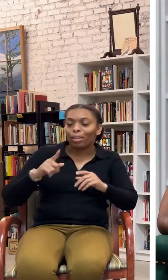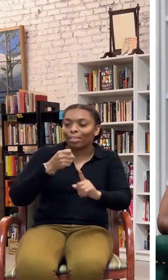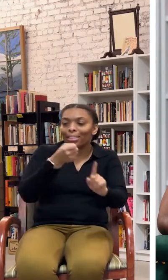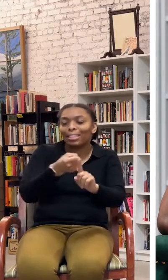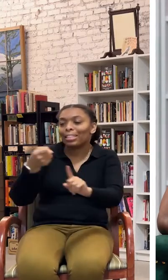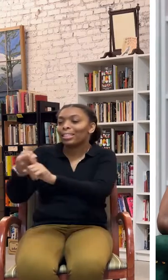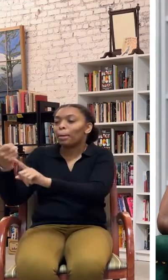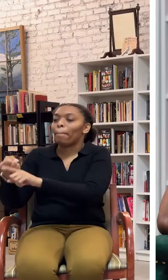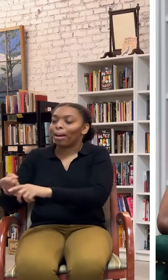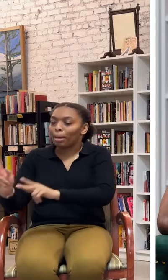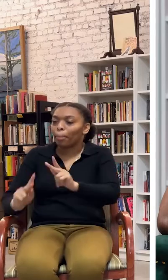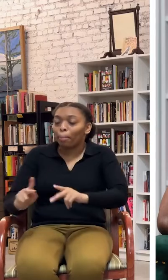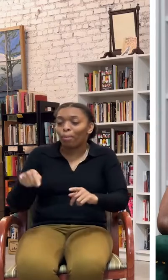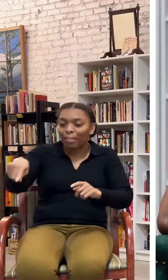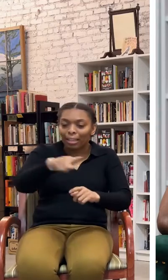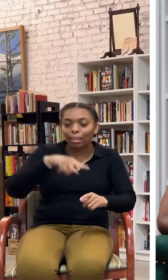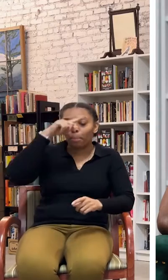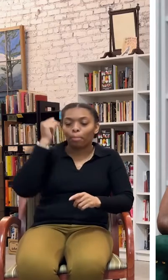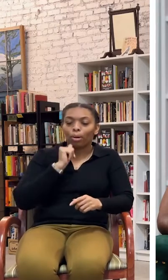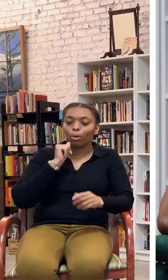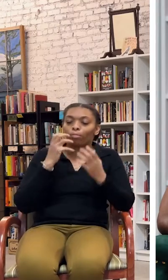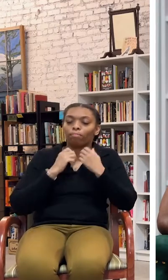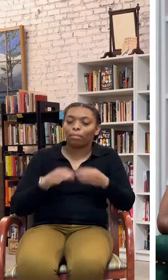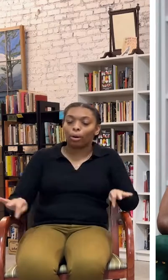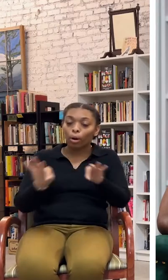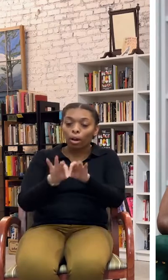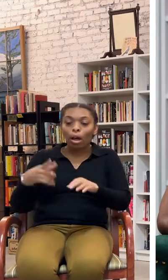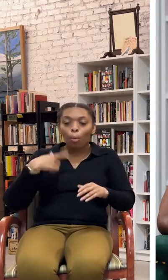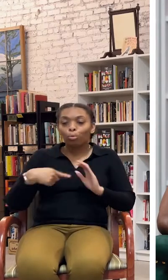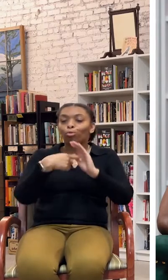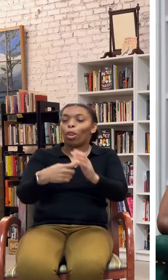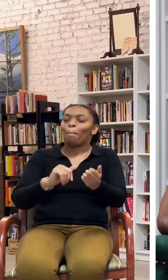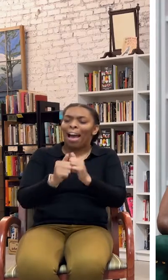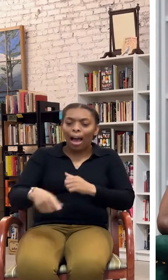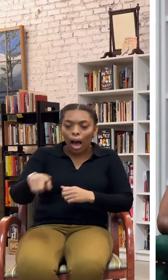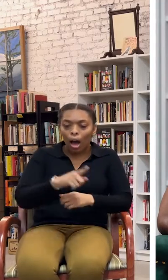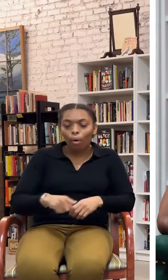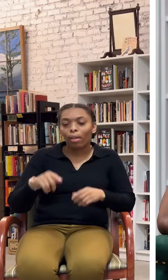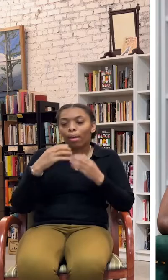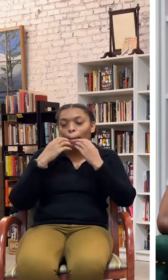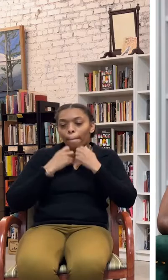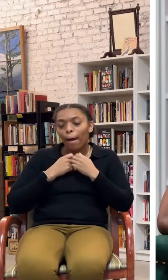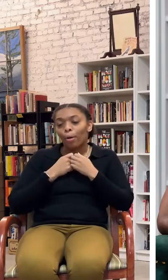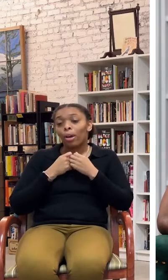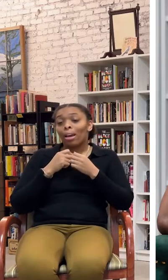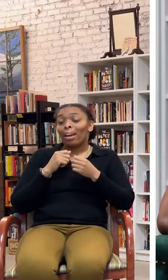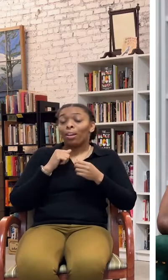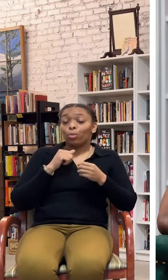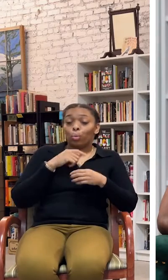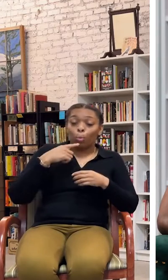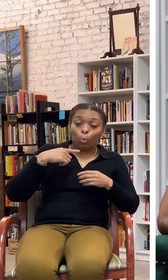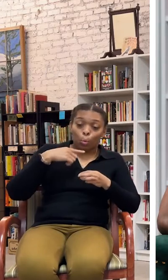Like, these Black girls matter, and we are going to show them how they matter, not only to the world, but